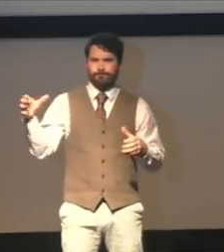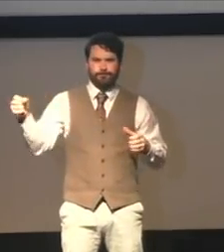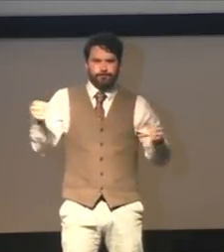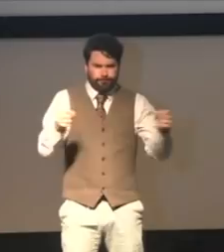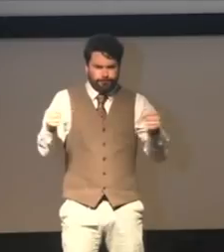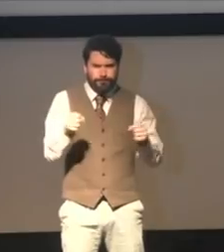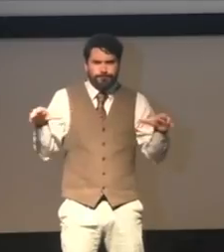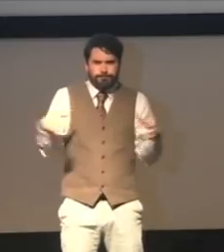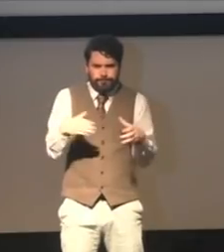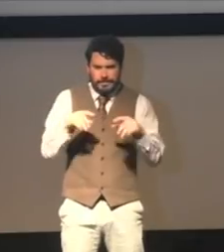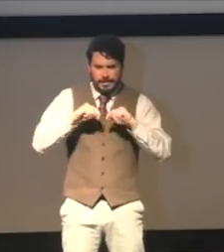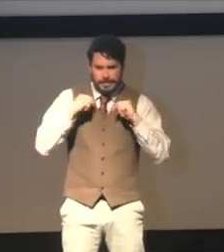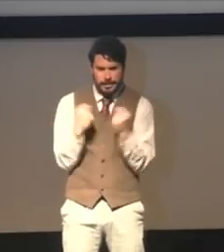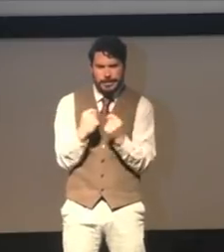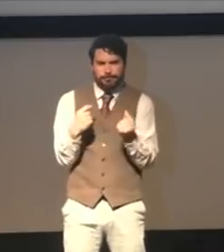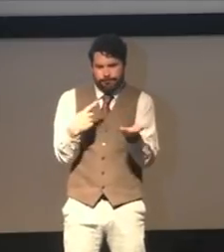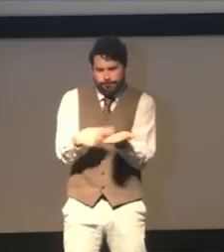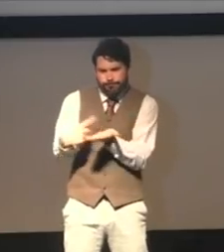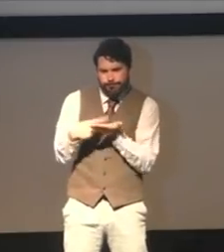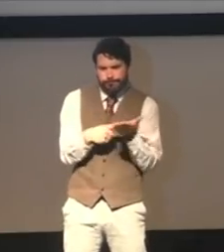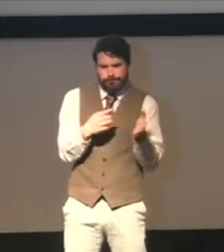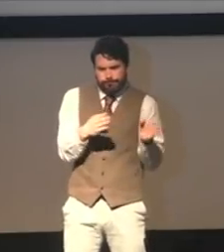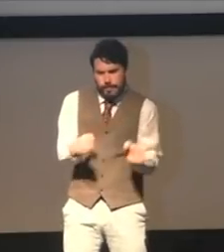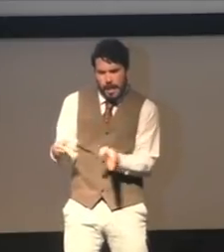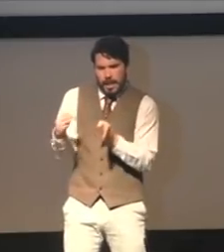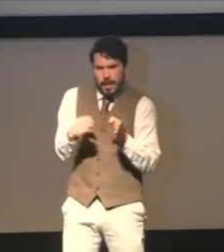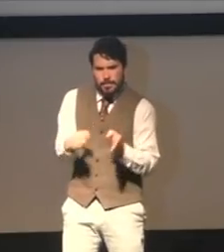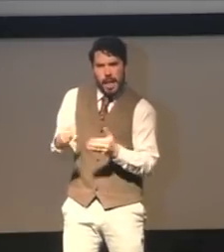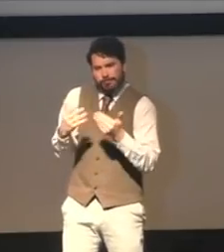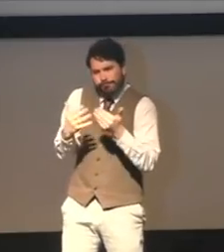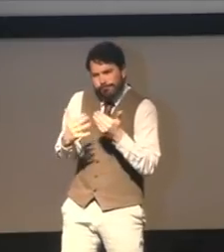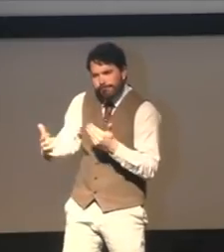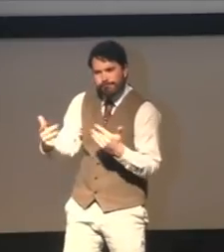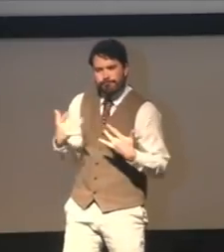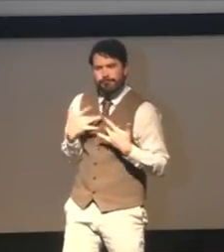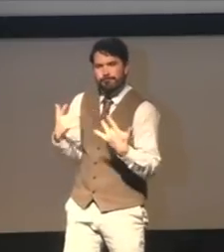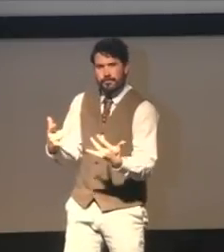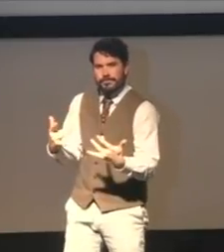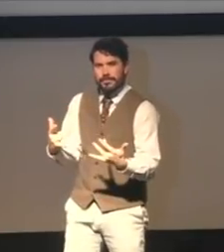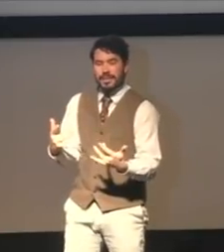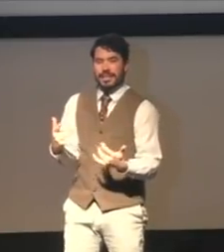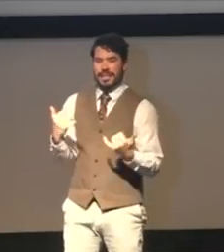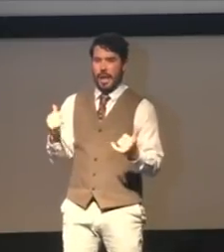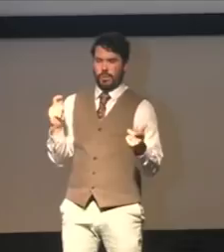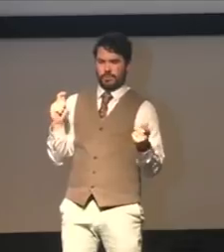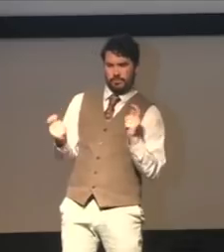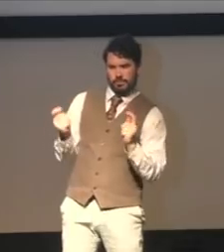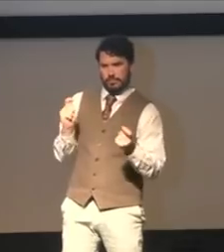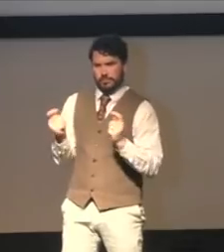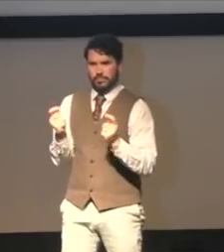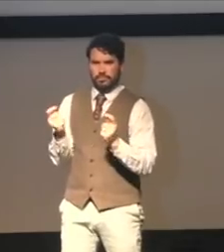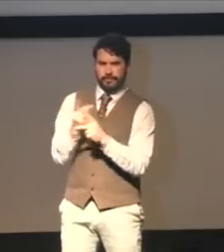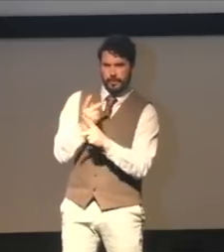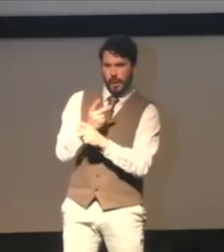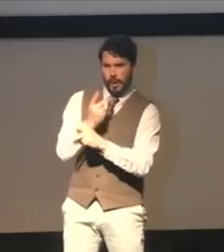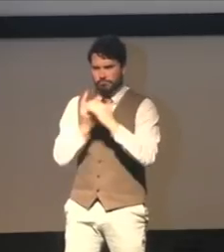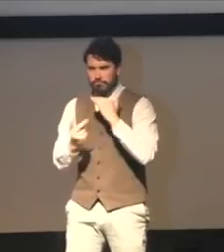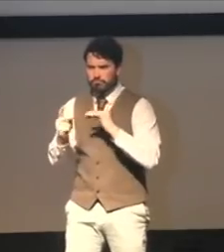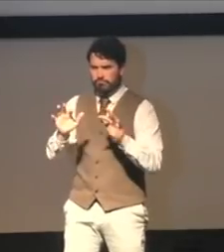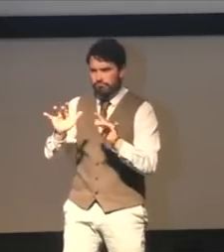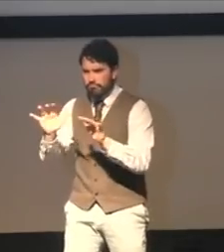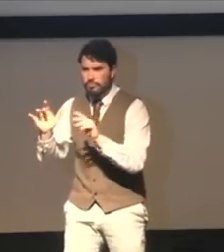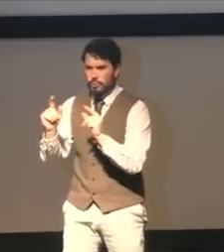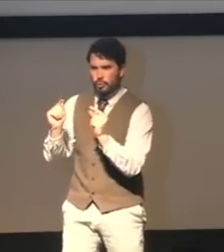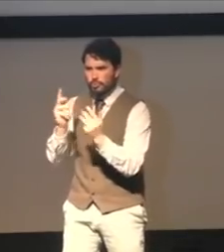future as we know it now. And we will continue to make adjustments there. But we have